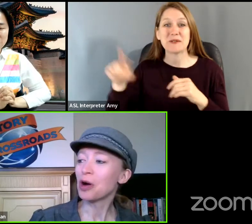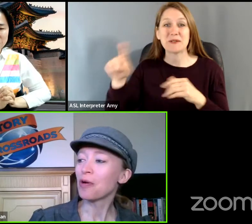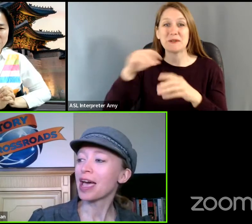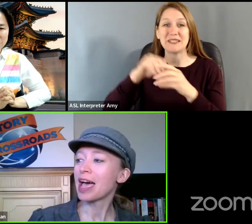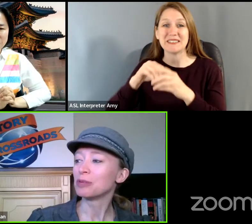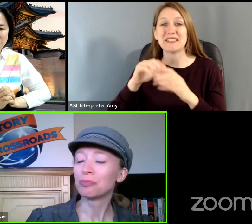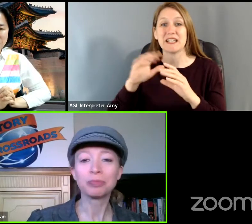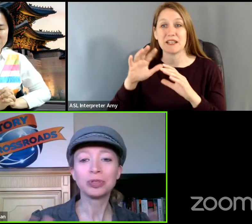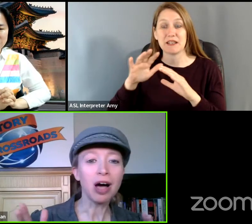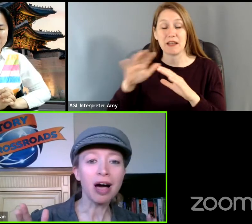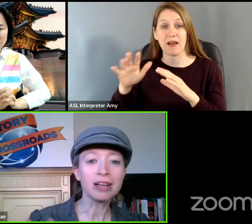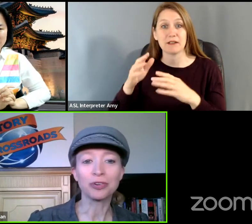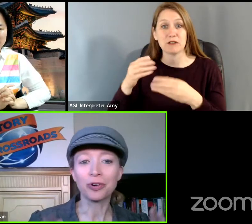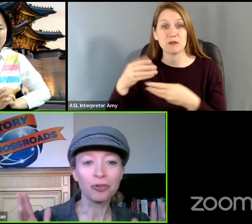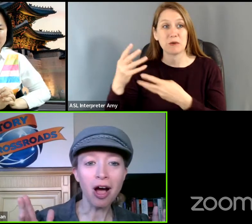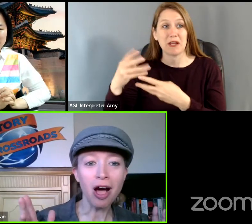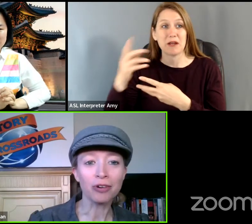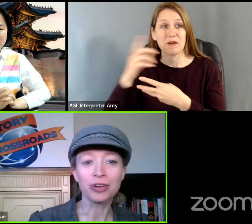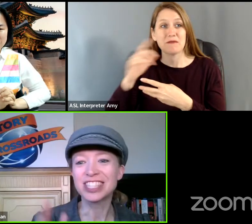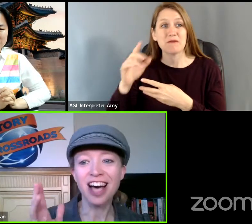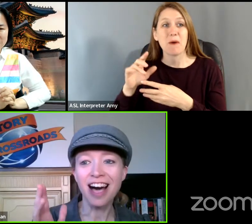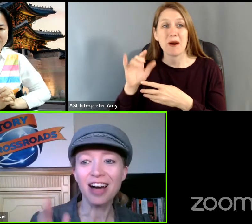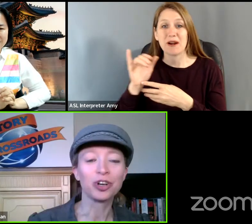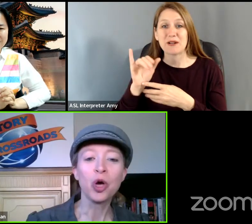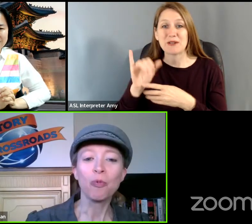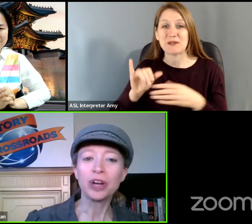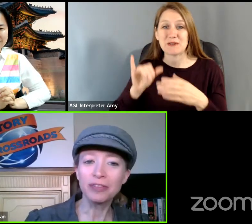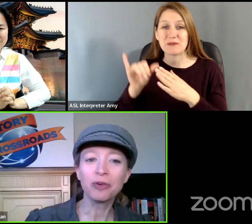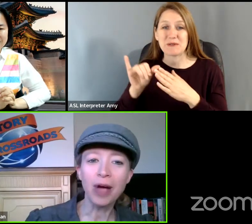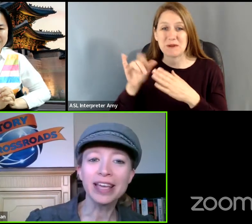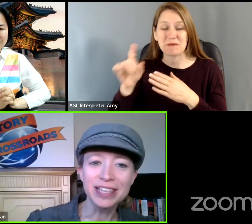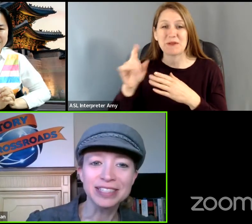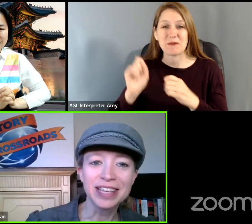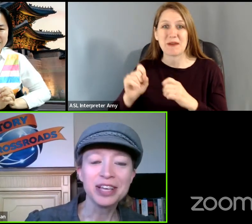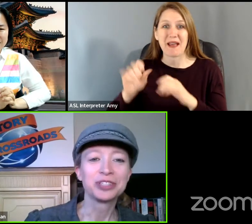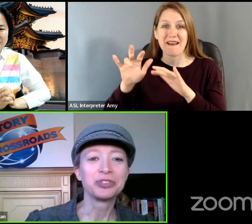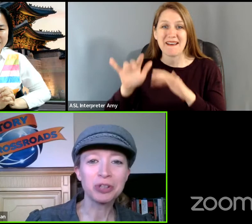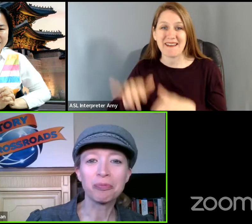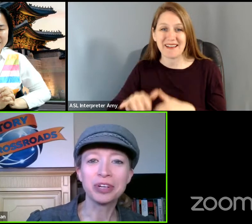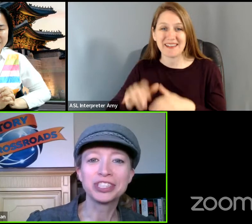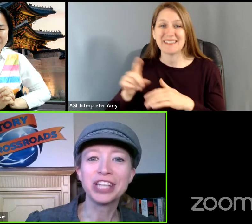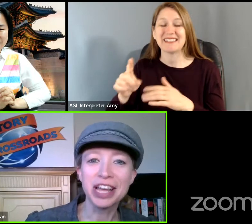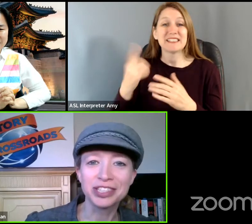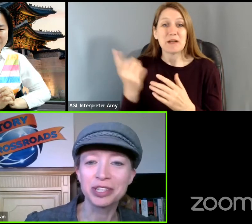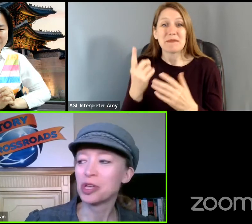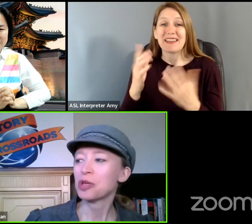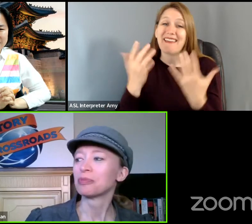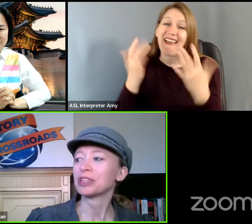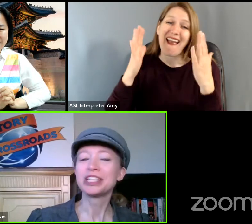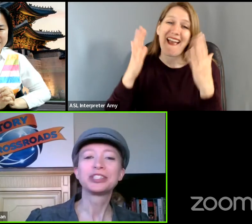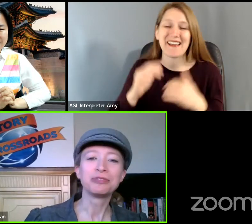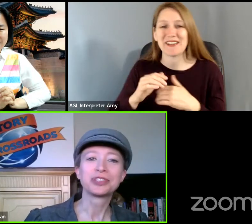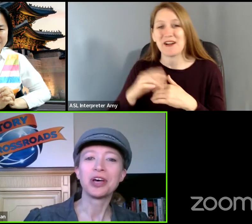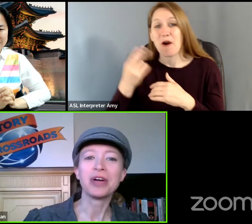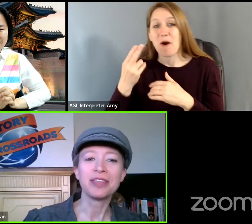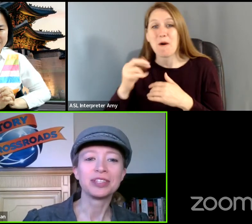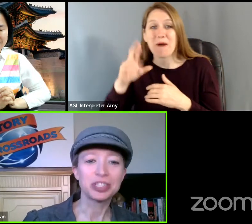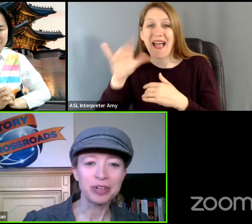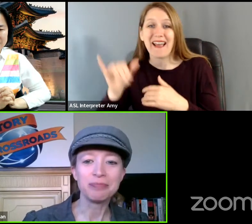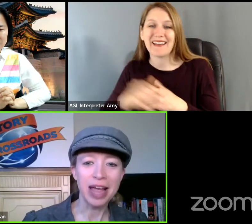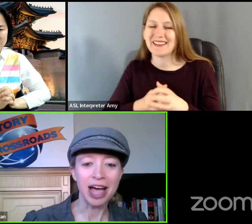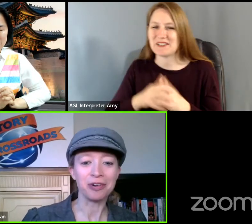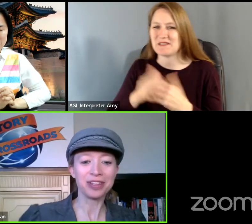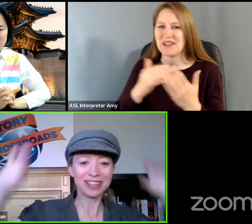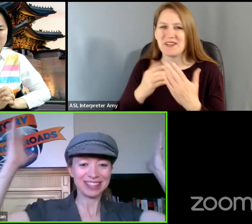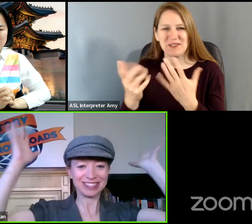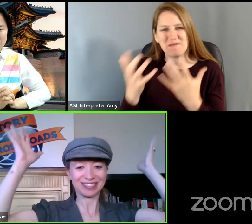you can go ahead and put applause or hurrah or huzzah or whatever your way is to show appreciation. Please do so in the